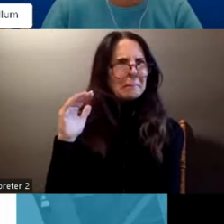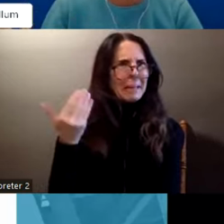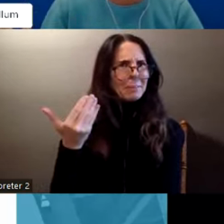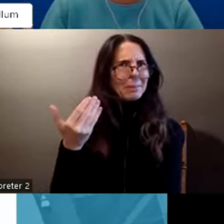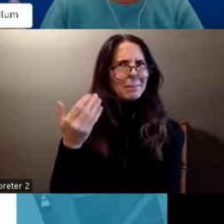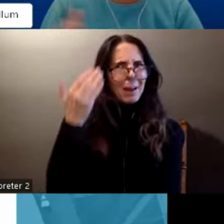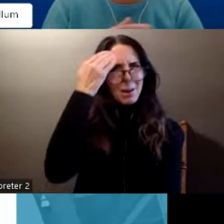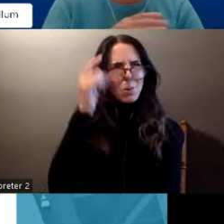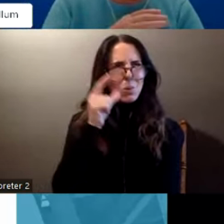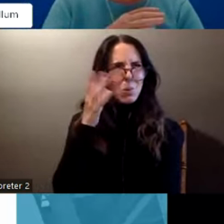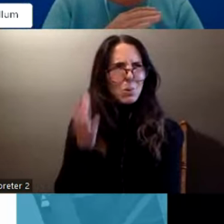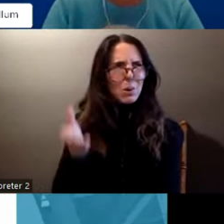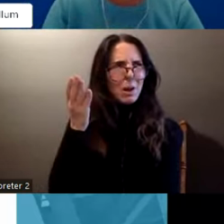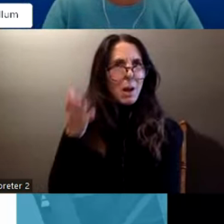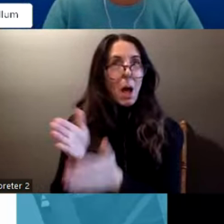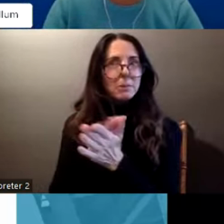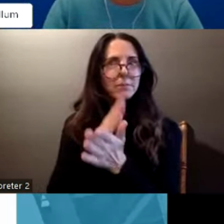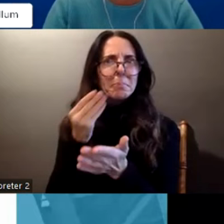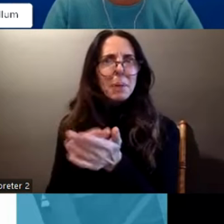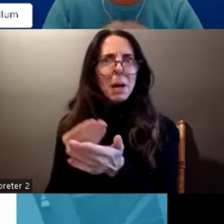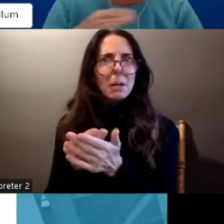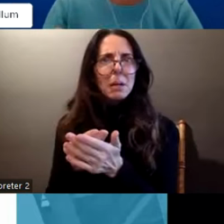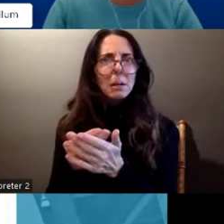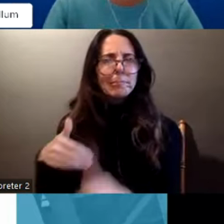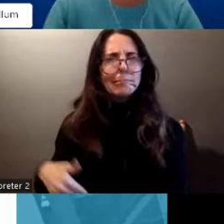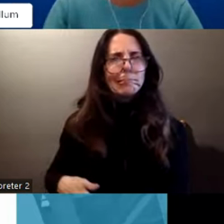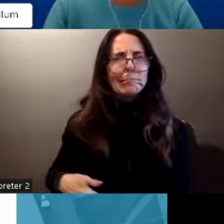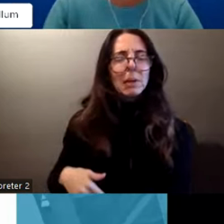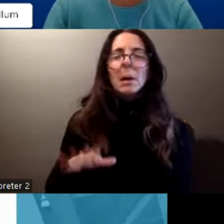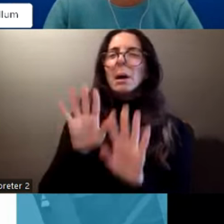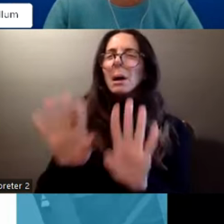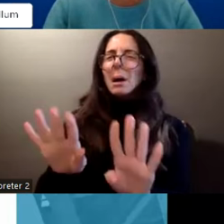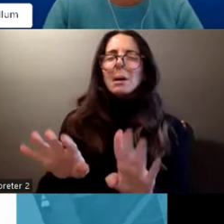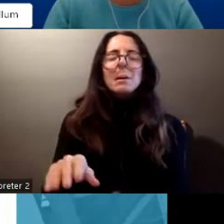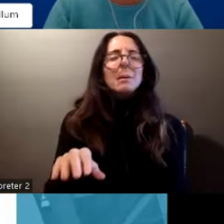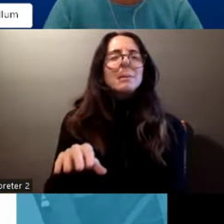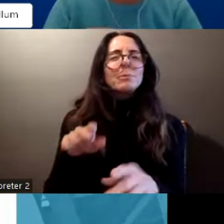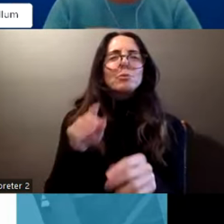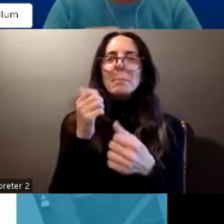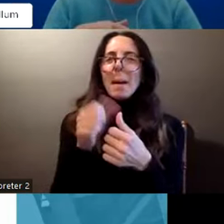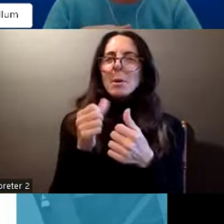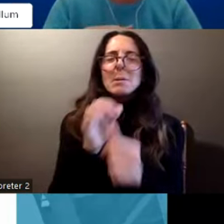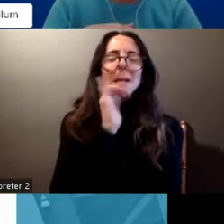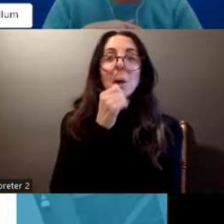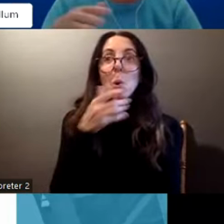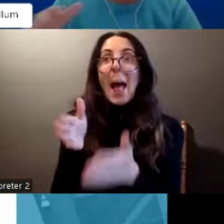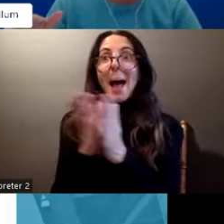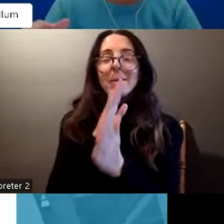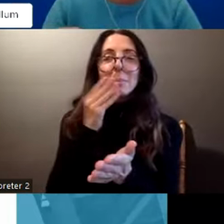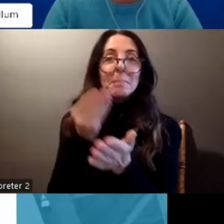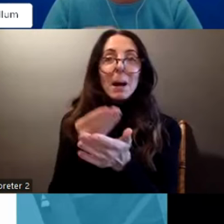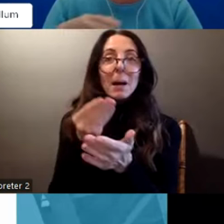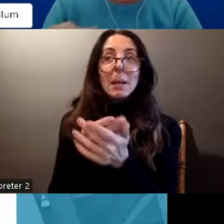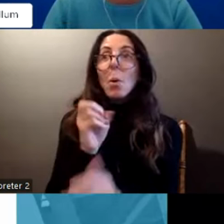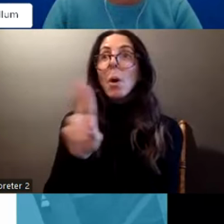money. Like anything, anyone asking you for money, anyone asking you for even, not even